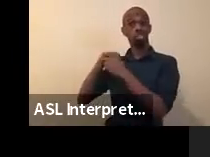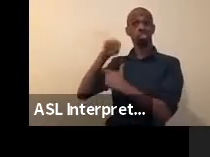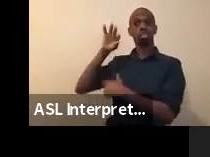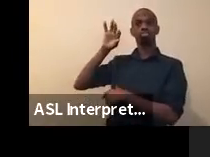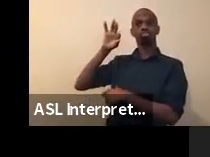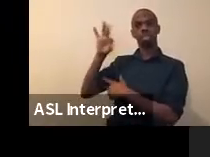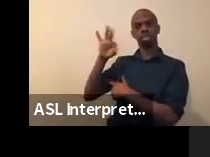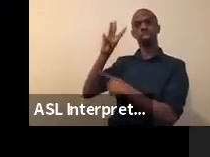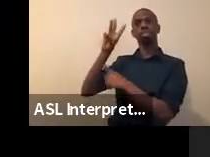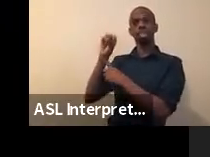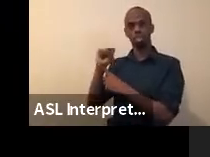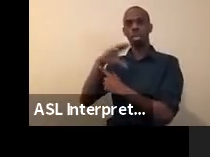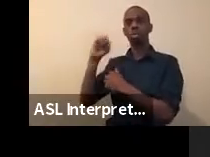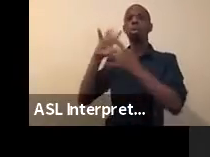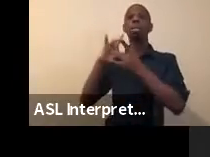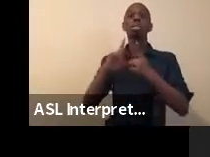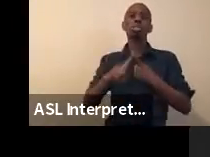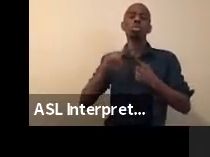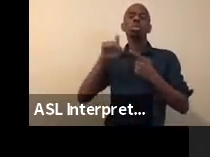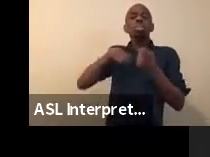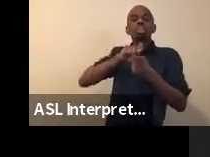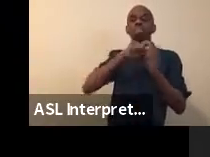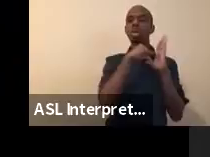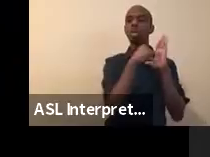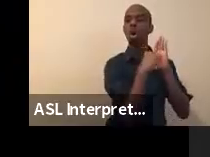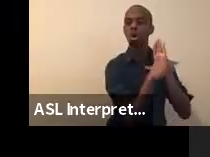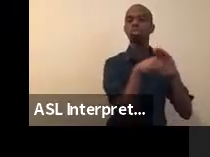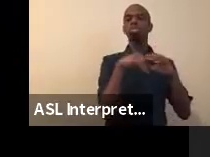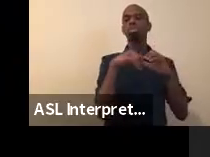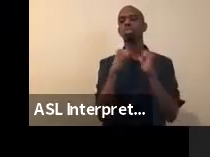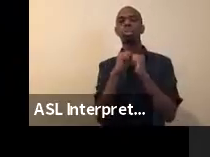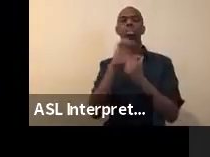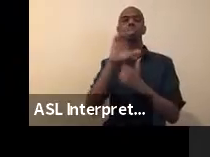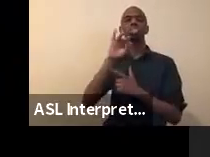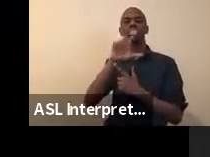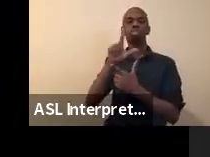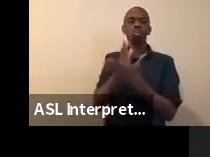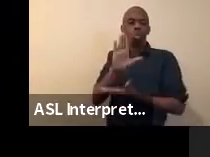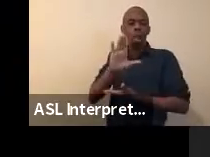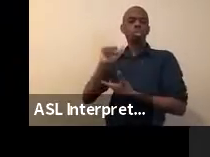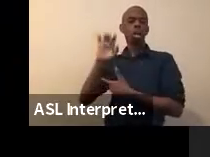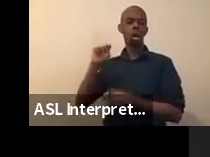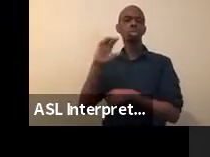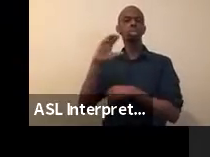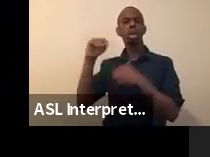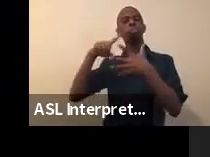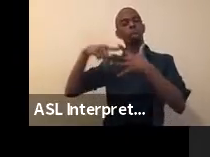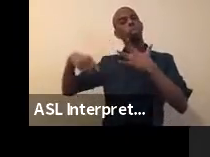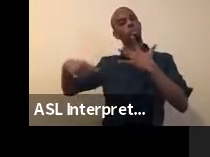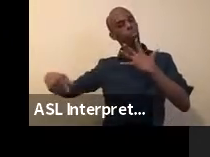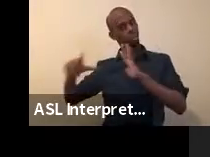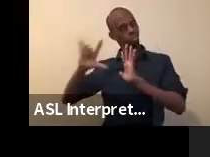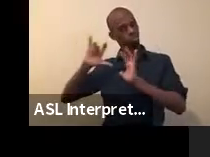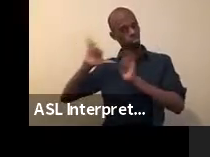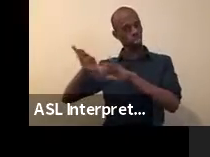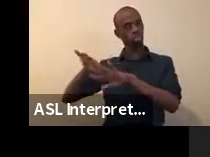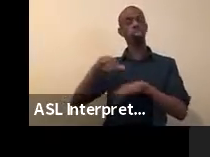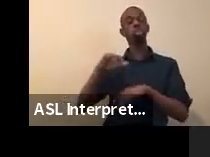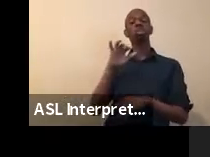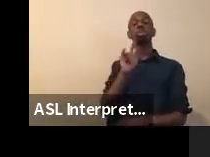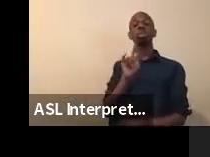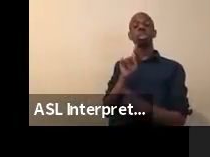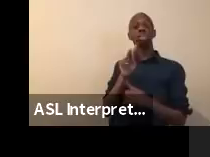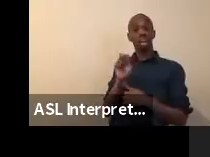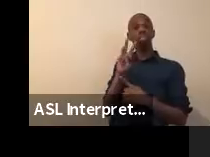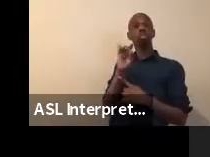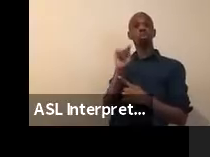certain clause in certain civil rights acts about, and so forth. Kay Whitlock, she